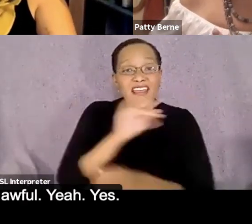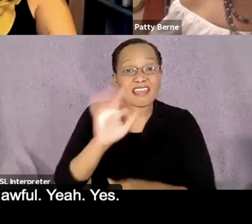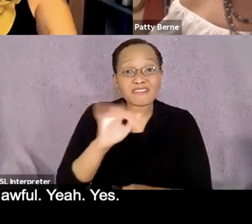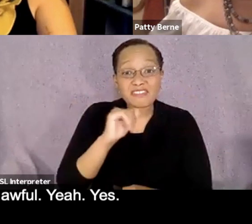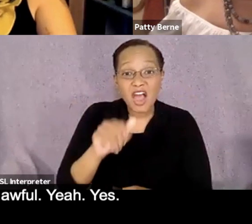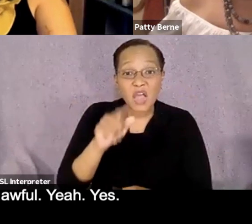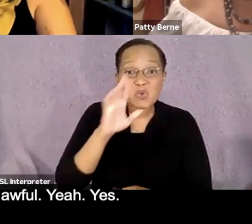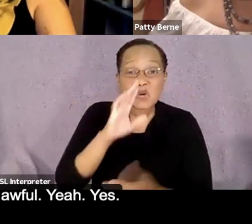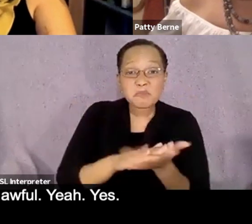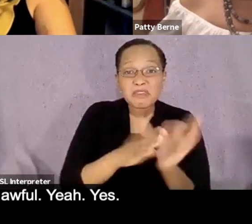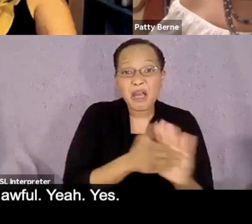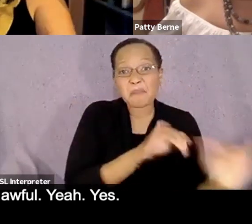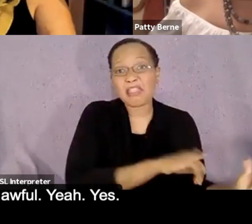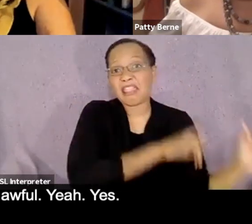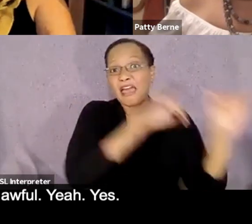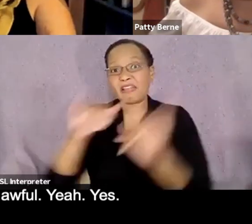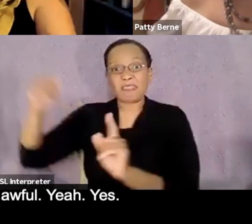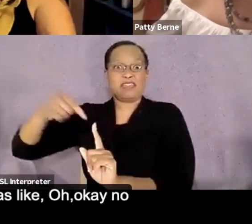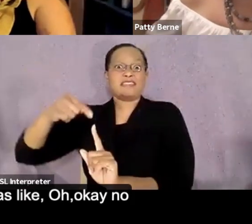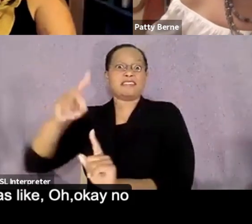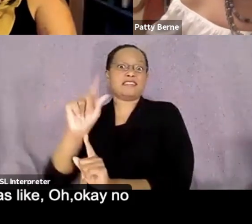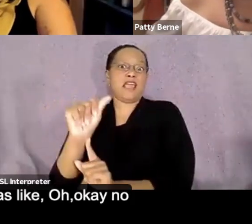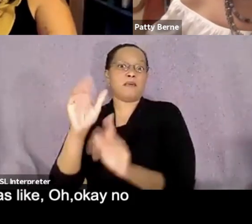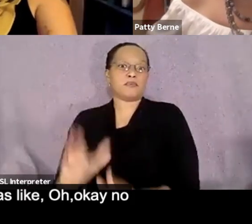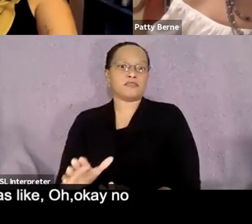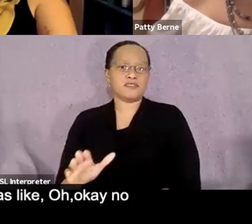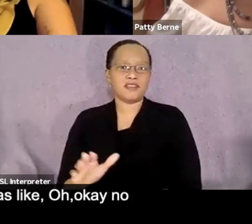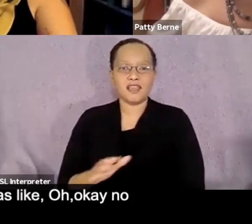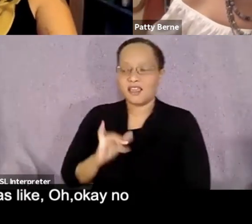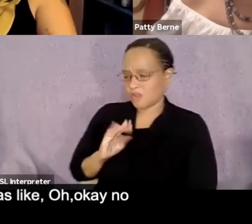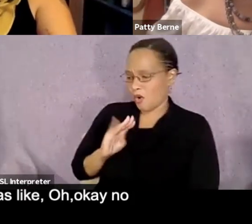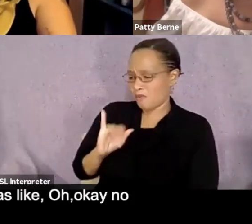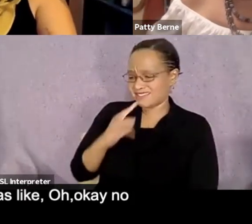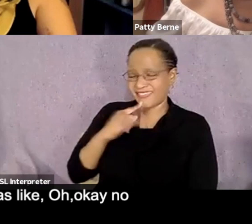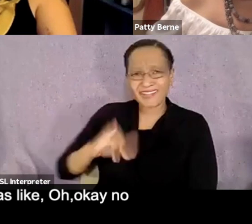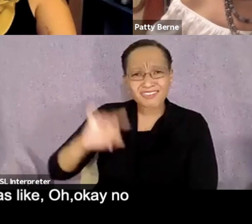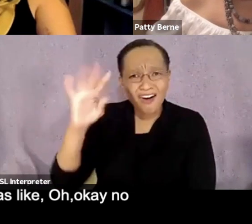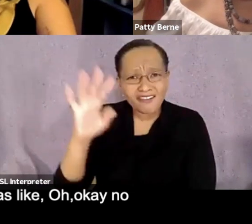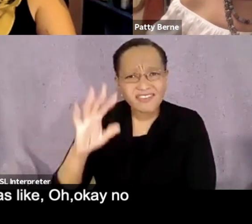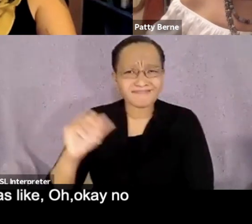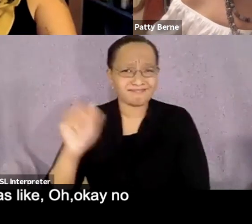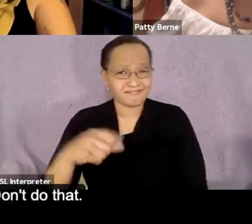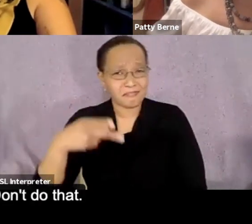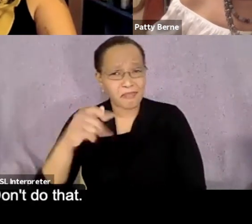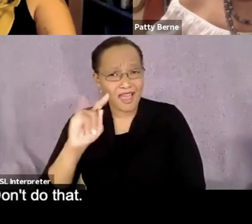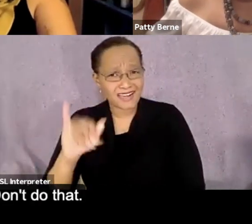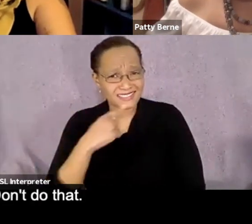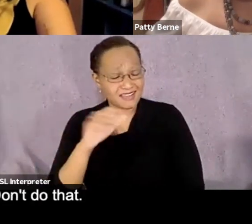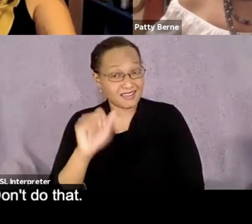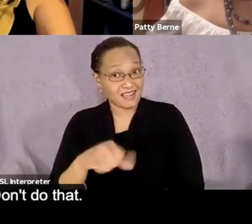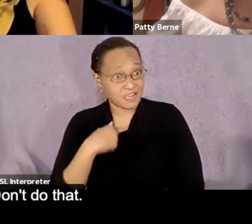so awful. Yes. And I was like, oh, okay, no, don't do